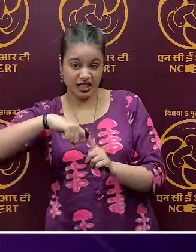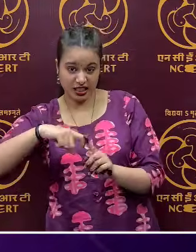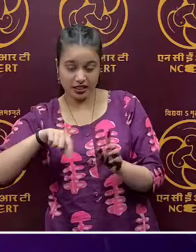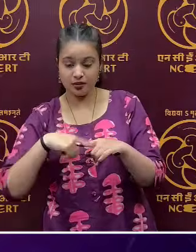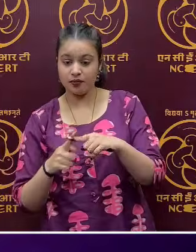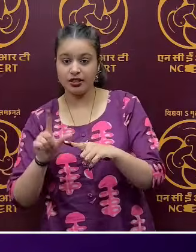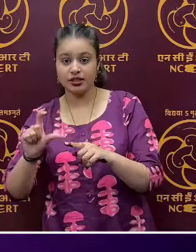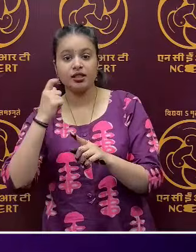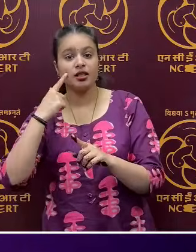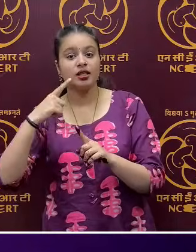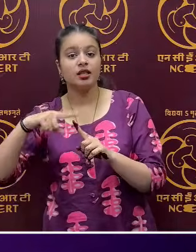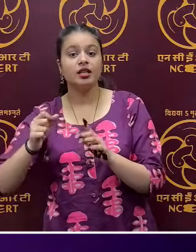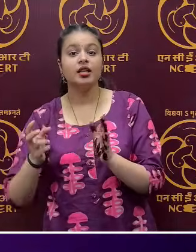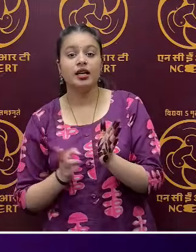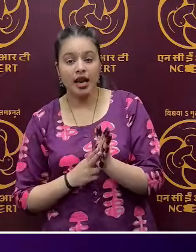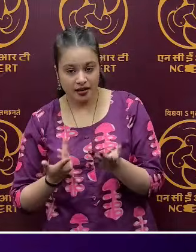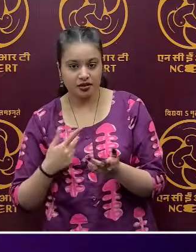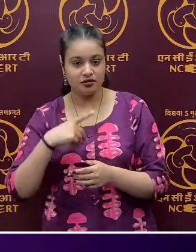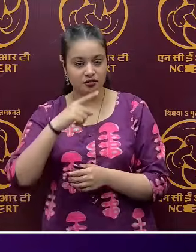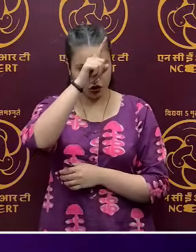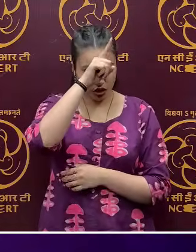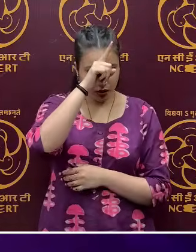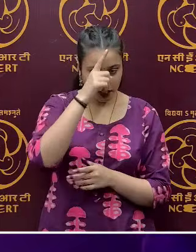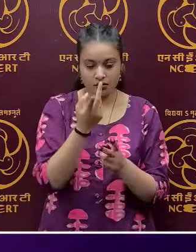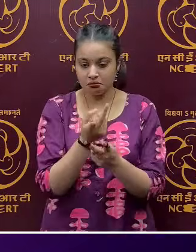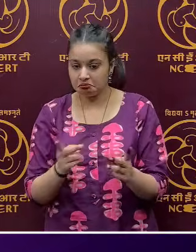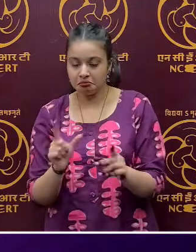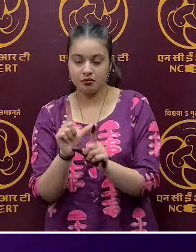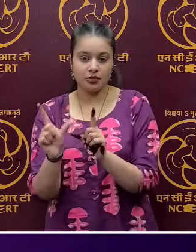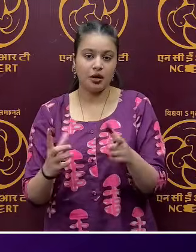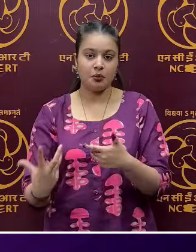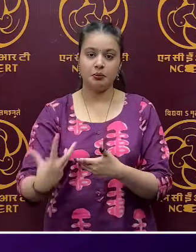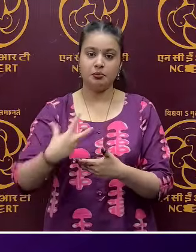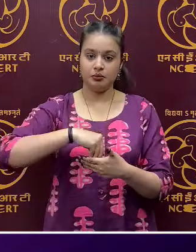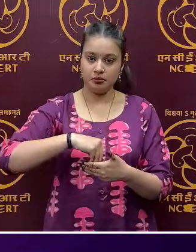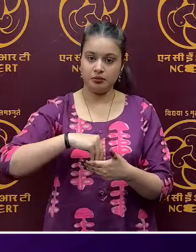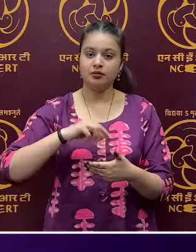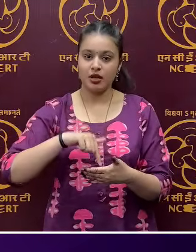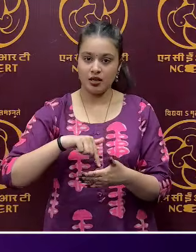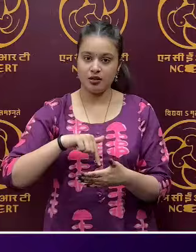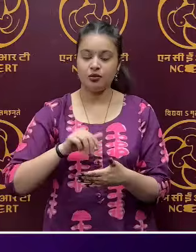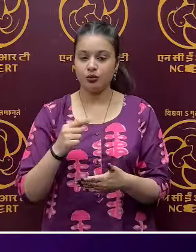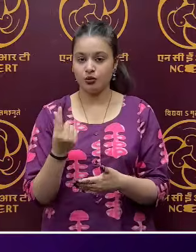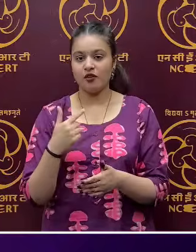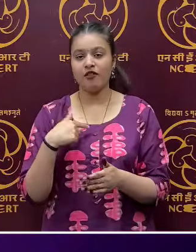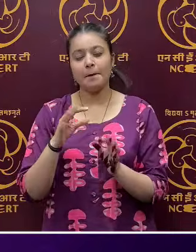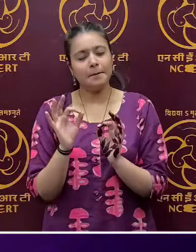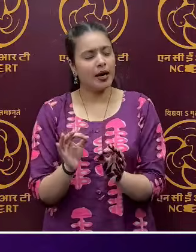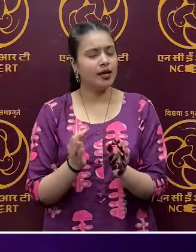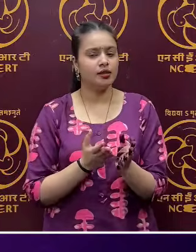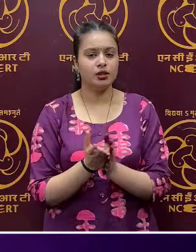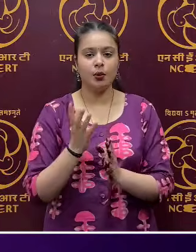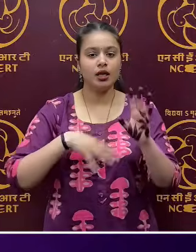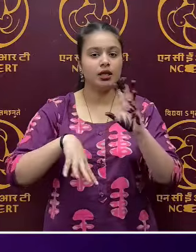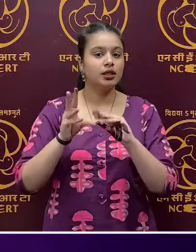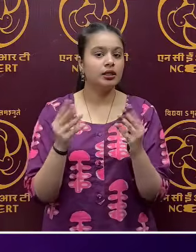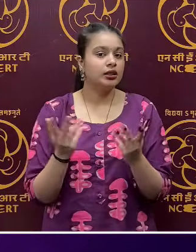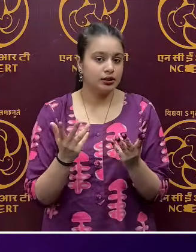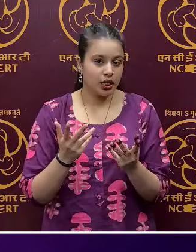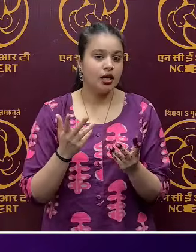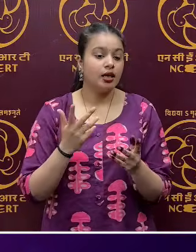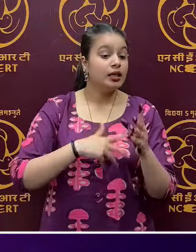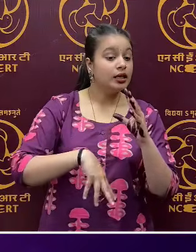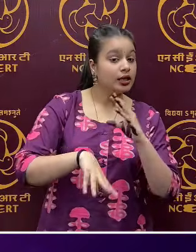also German, Scandinavian languages. So the best way to learn English is to